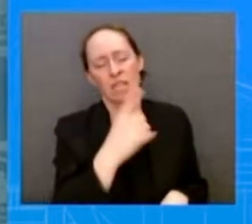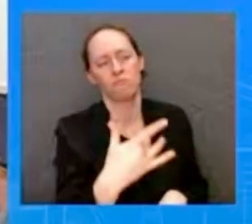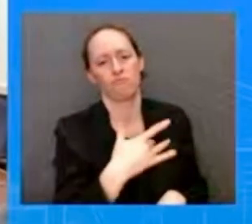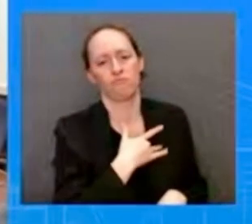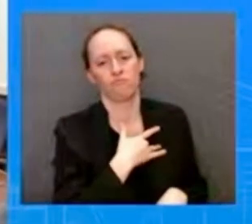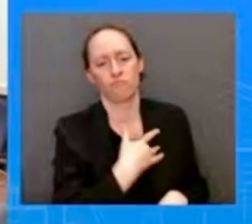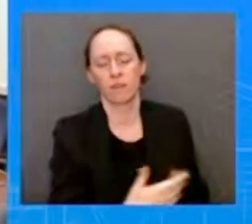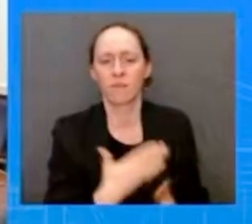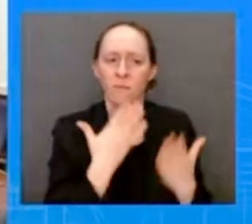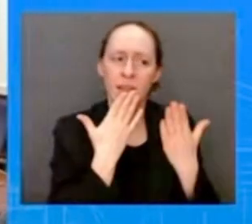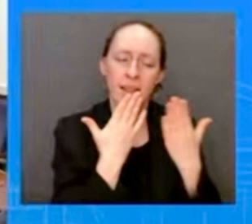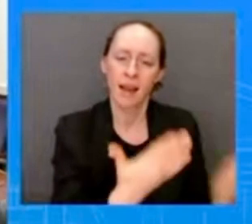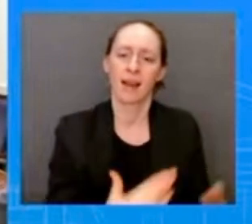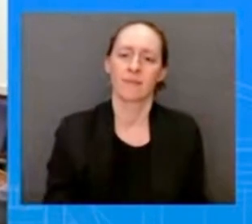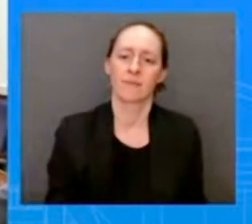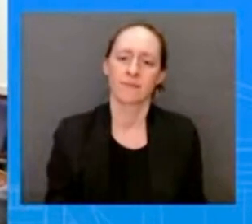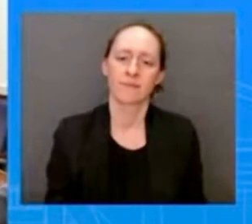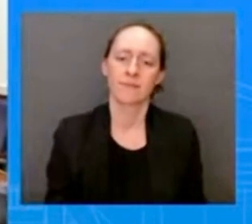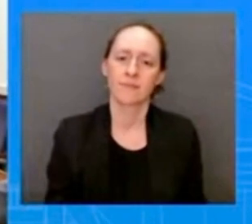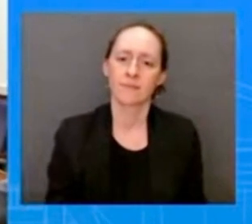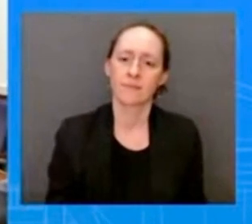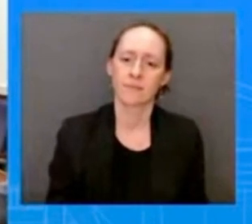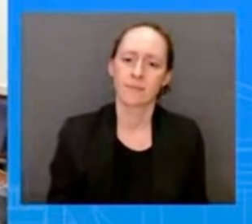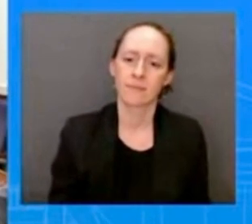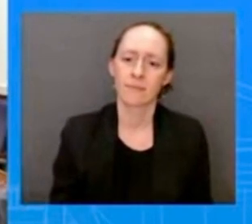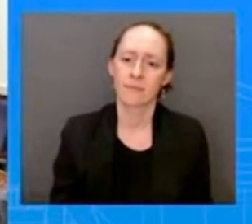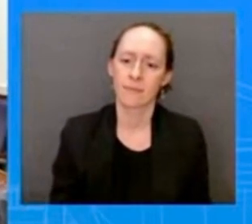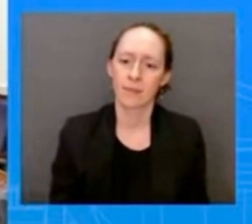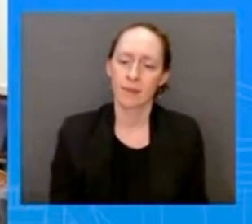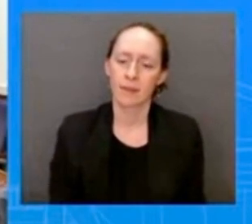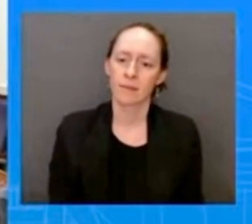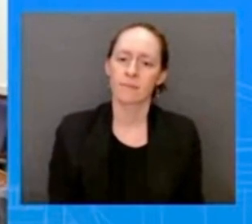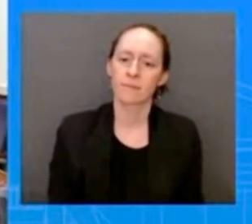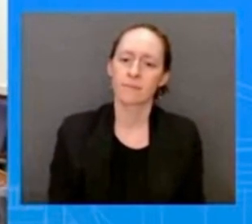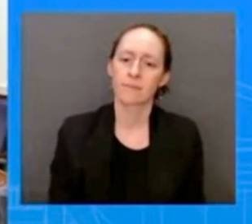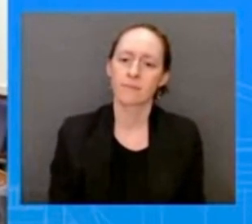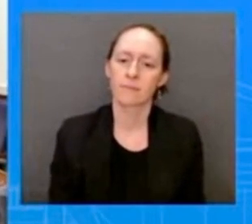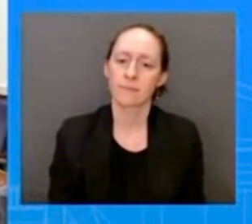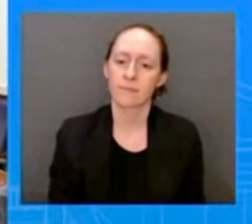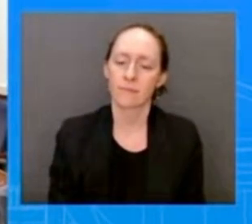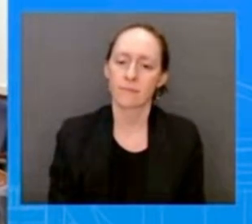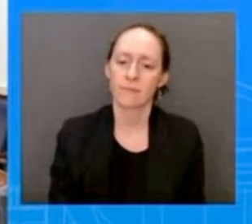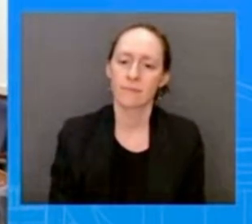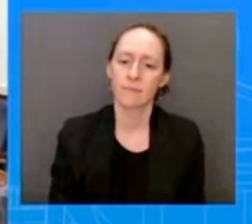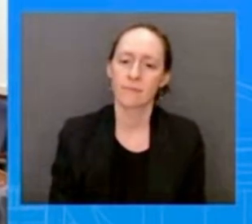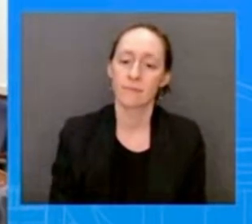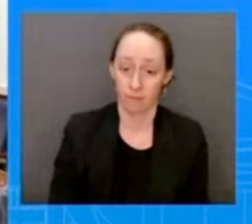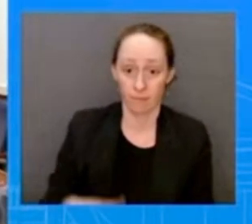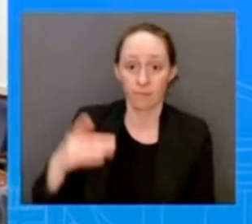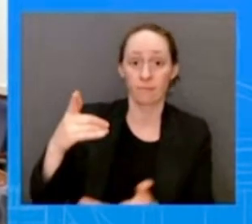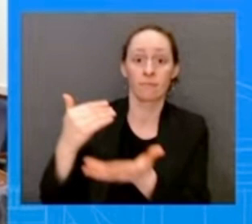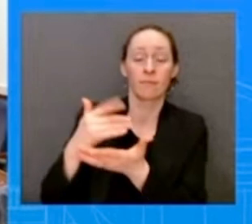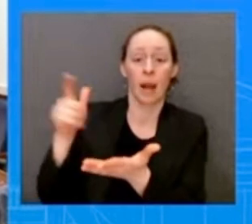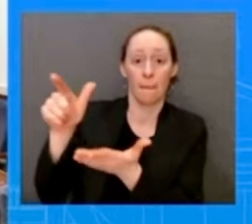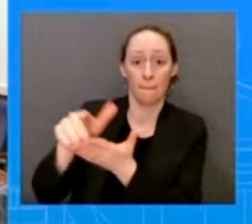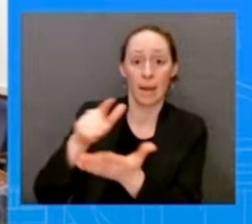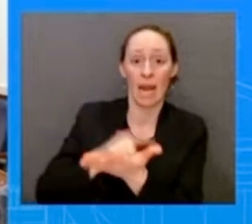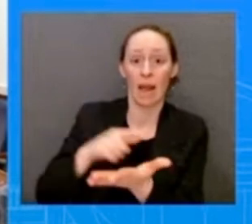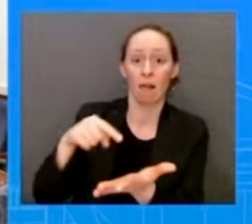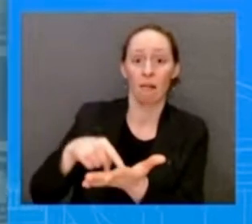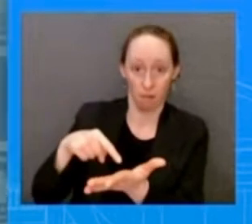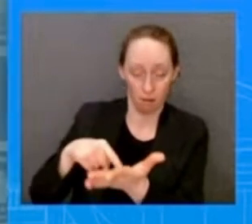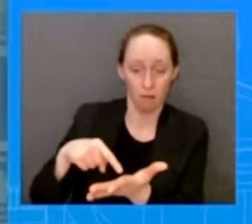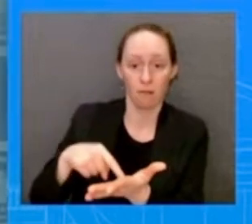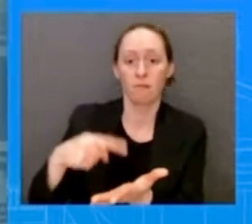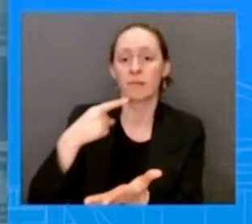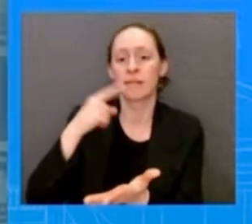to declassify the COVID origins intel passed the Senate. If it passes the House, too, would President Biden sign it? I won't get